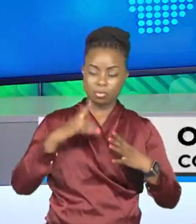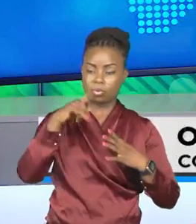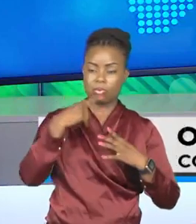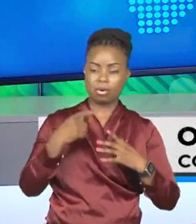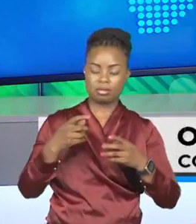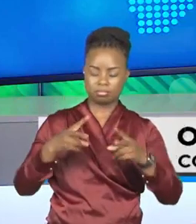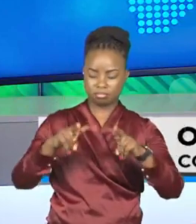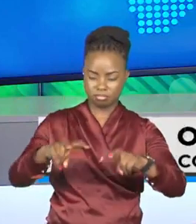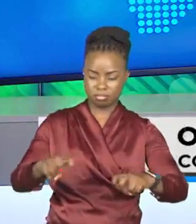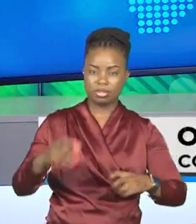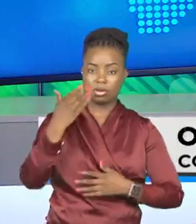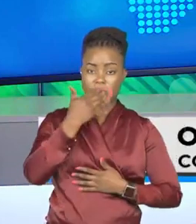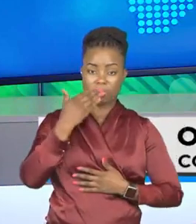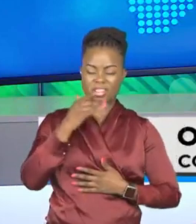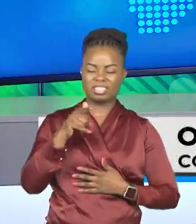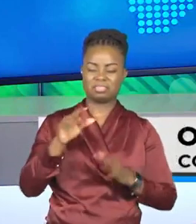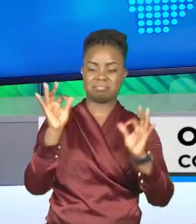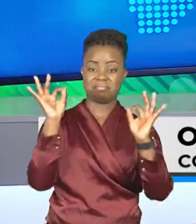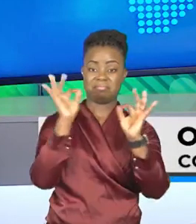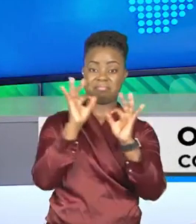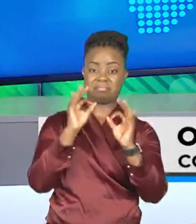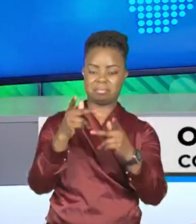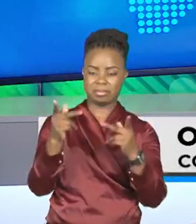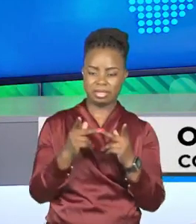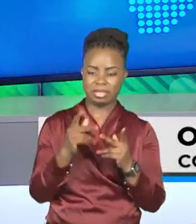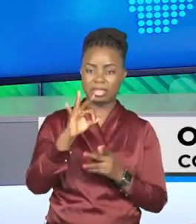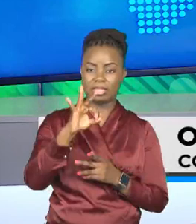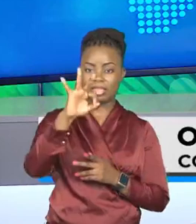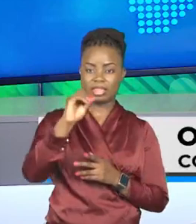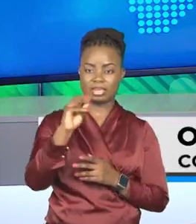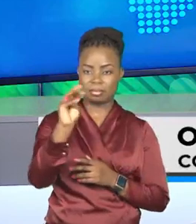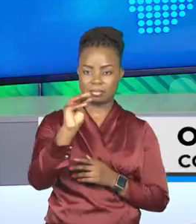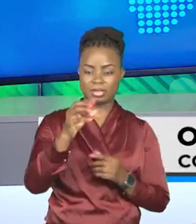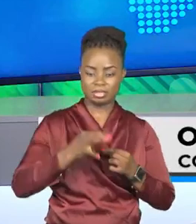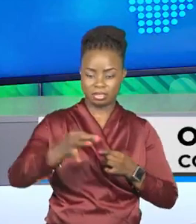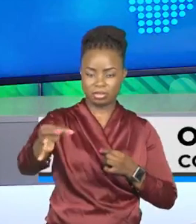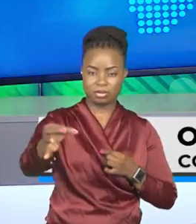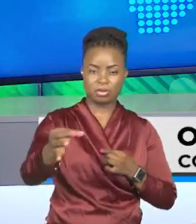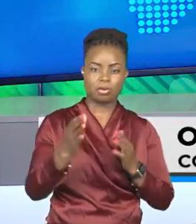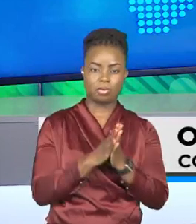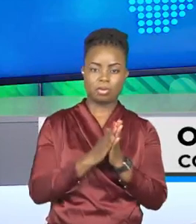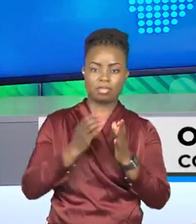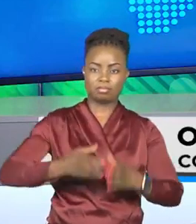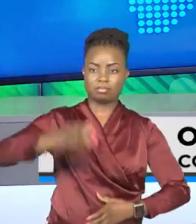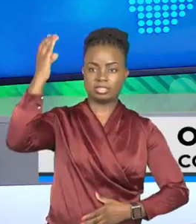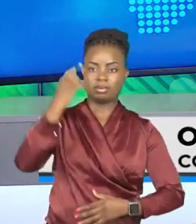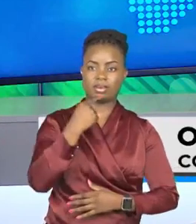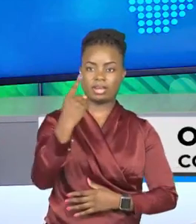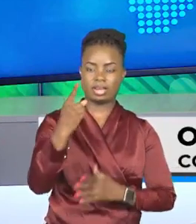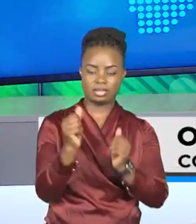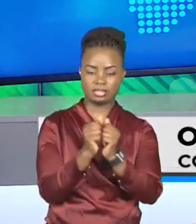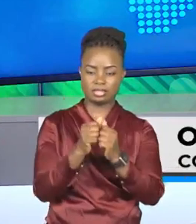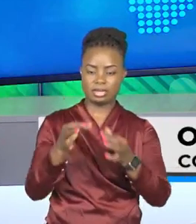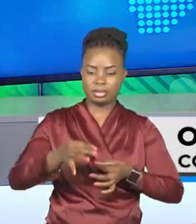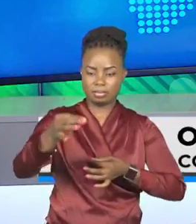vessel is a deeply impressive sight. 330 meters long, with a tower 110 meters high, sending burning